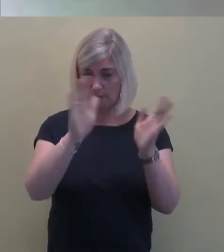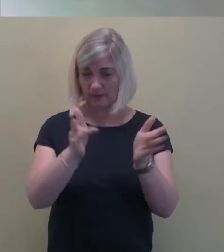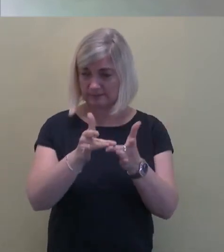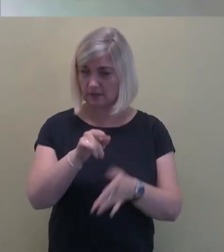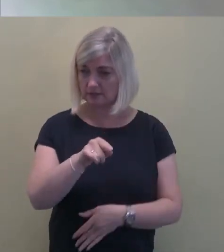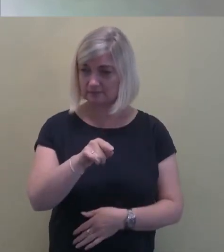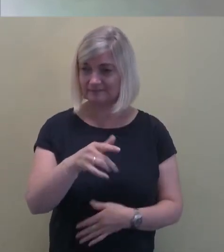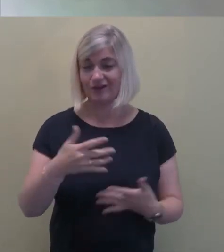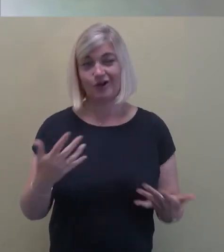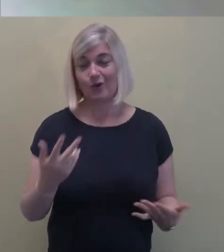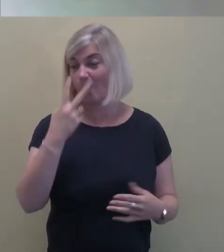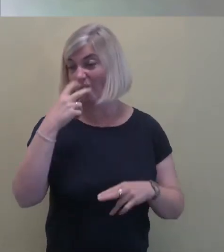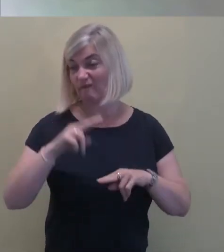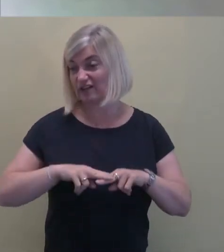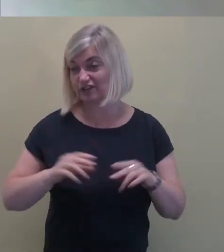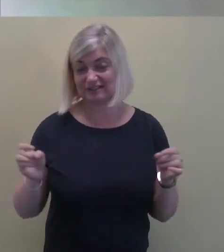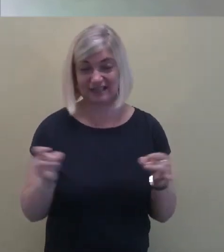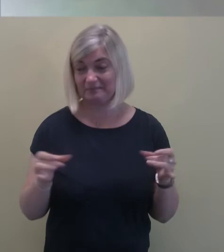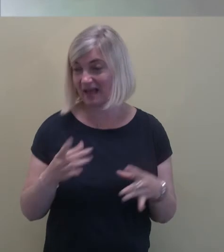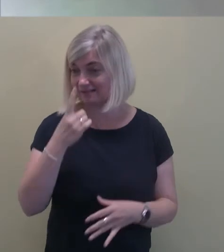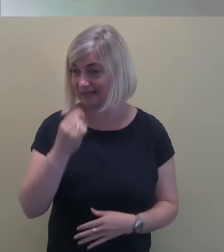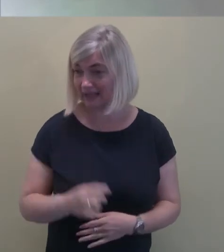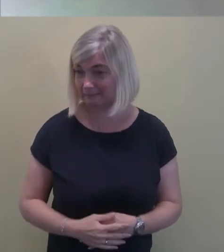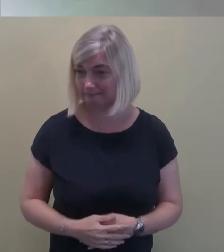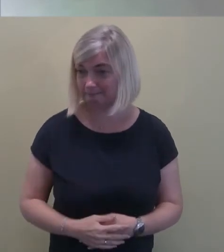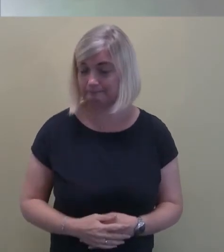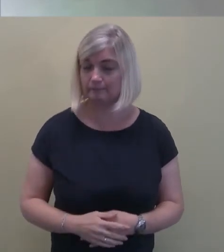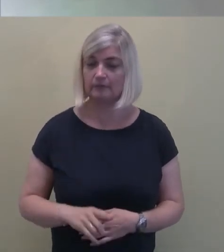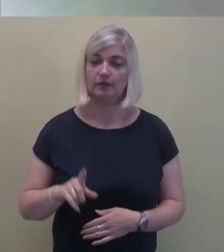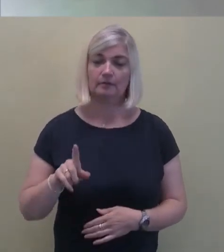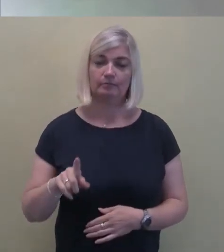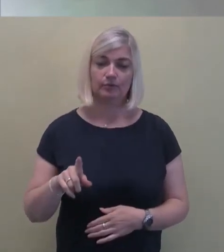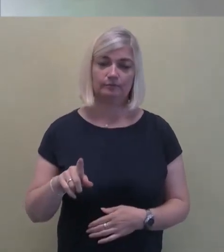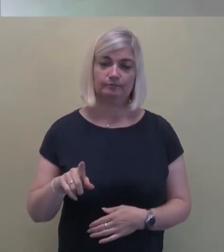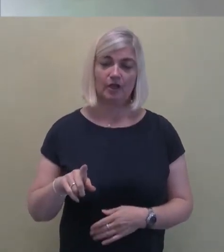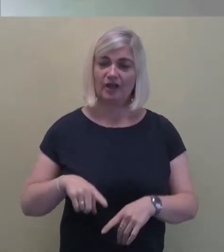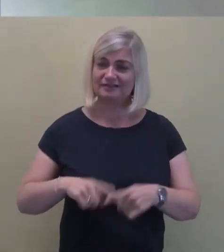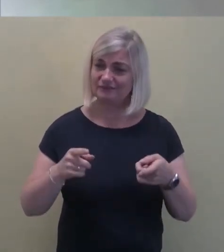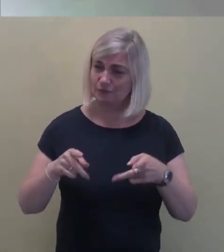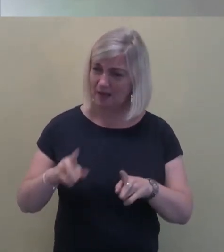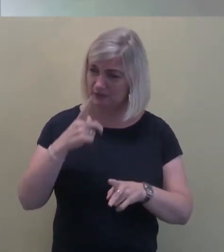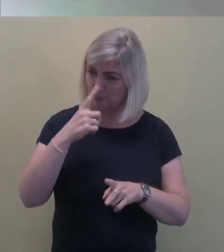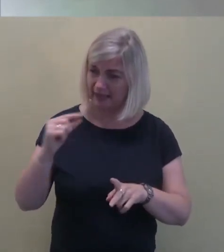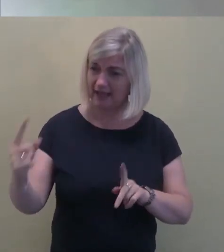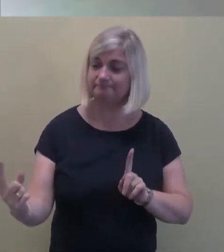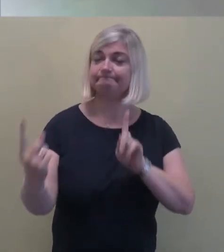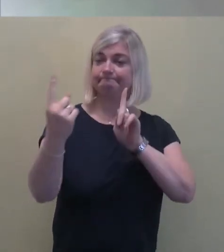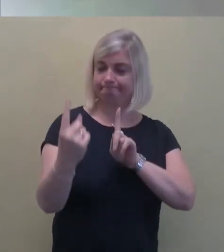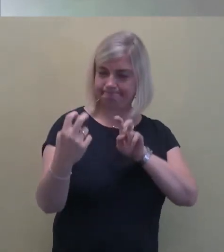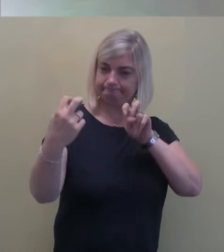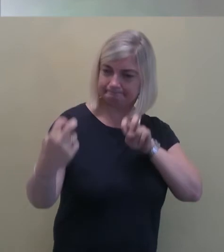on bursaries about what you can apply for and what support you can get on there. That's for equipment, bus